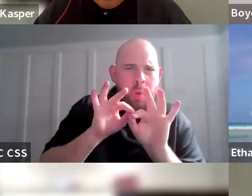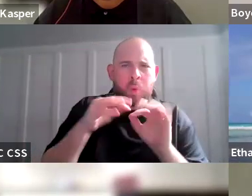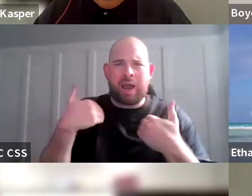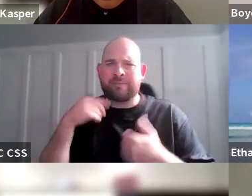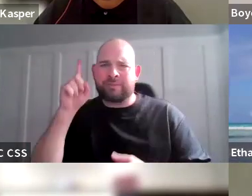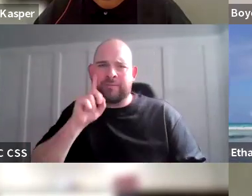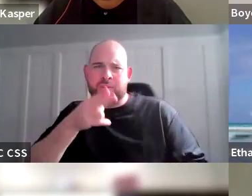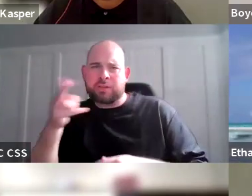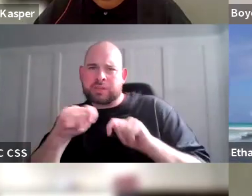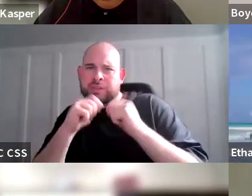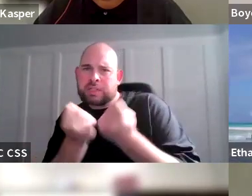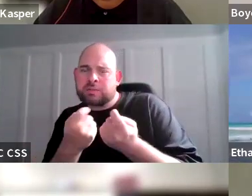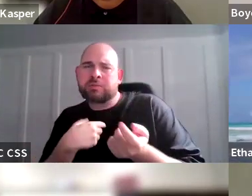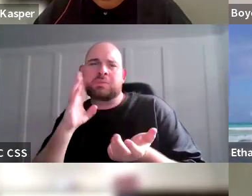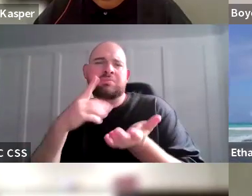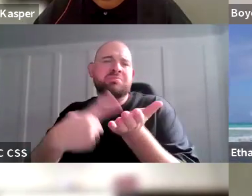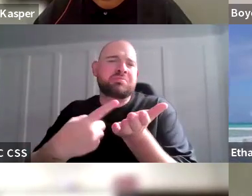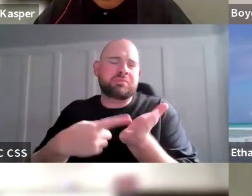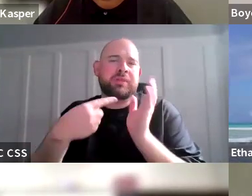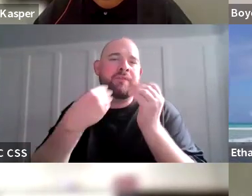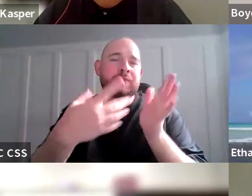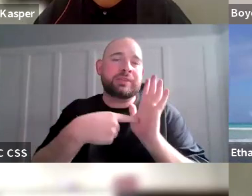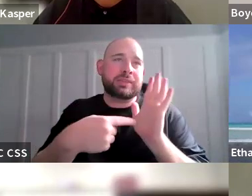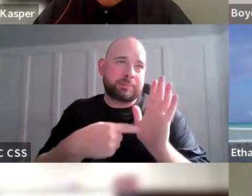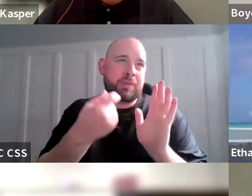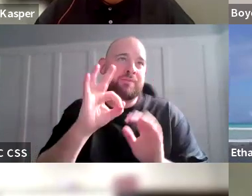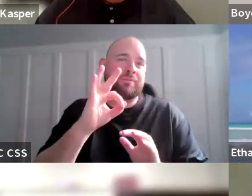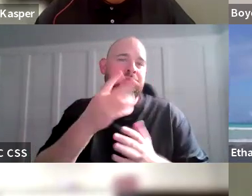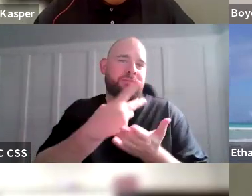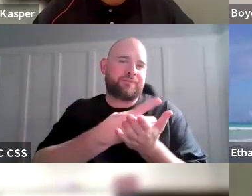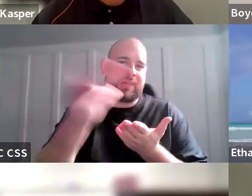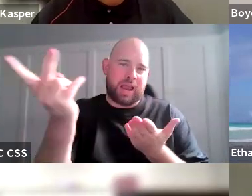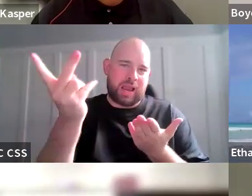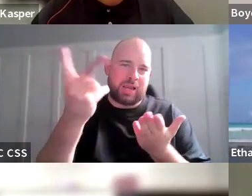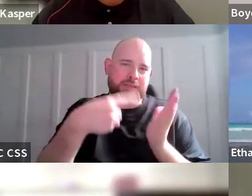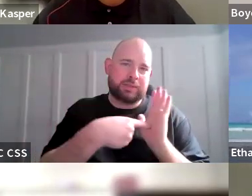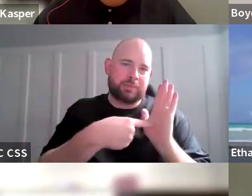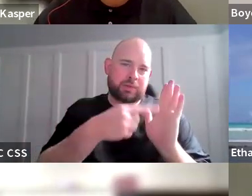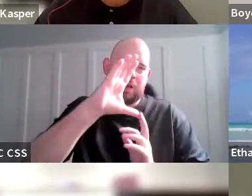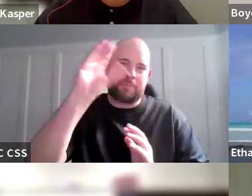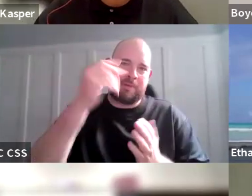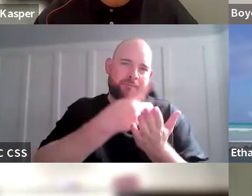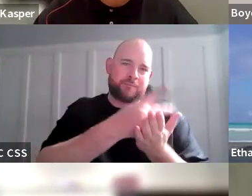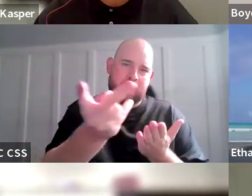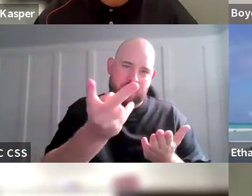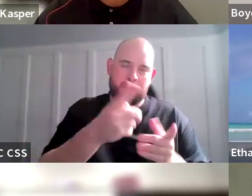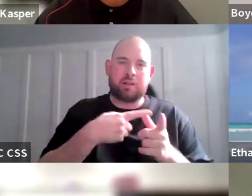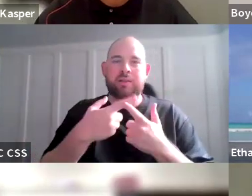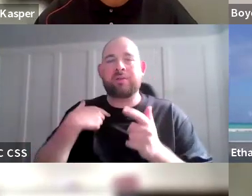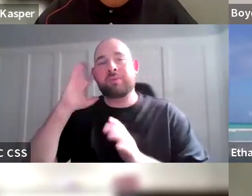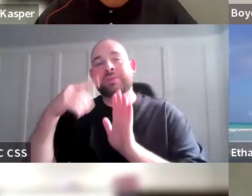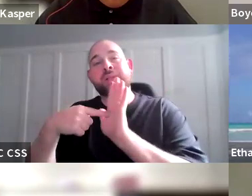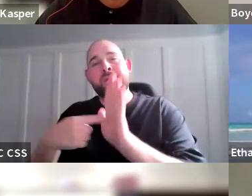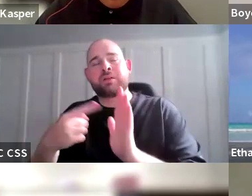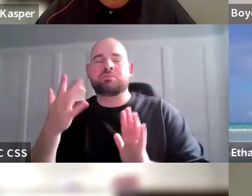They're not interested in hearing feedback about how their goods or services are unhelpful or even harmful, that having deaf or hard of hearing people